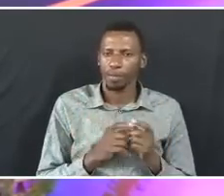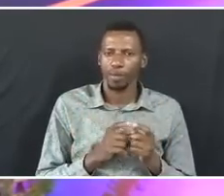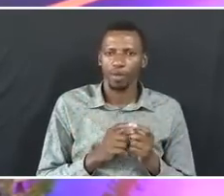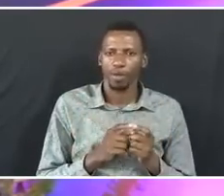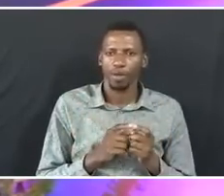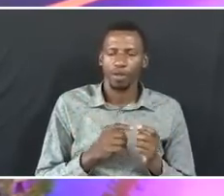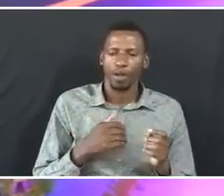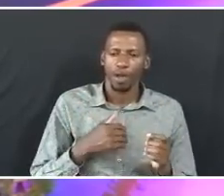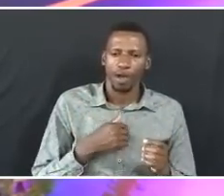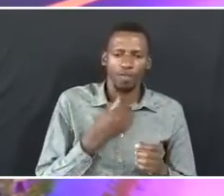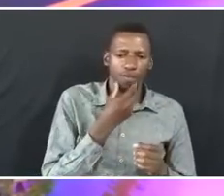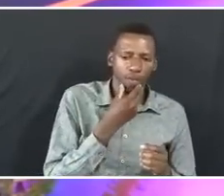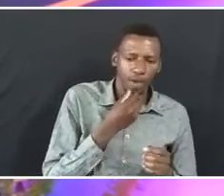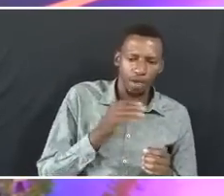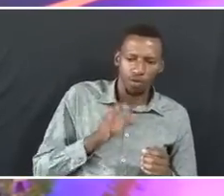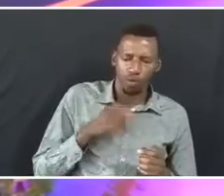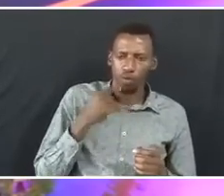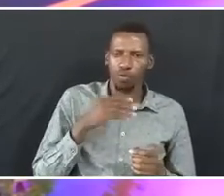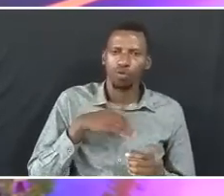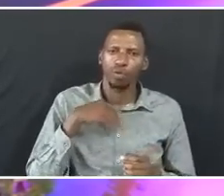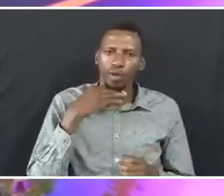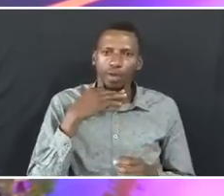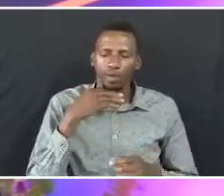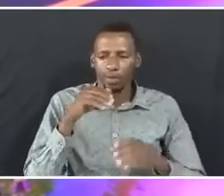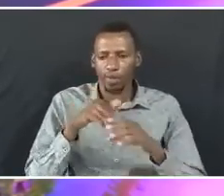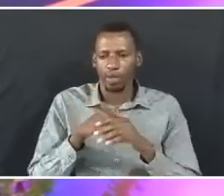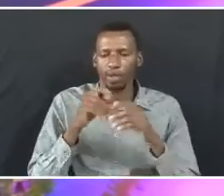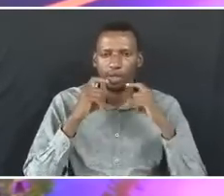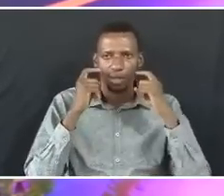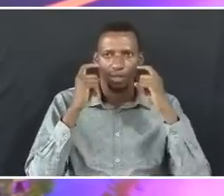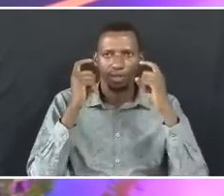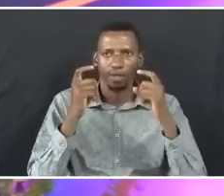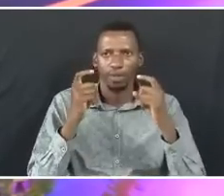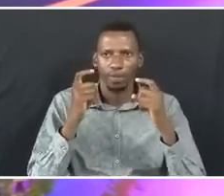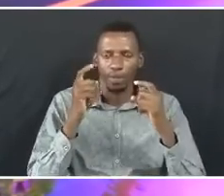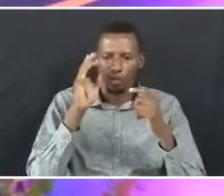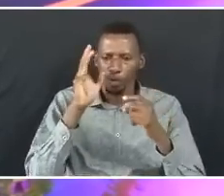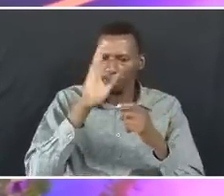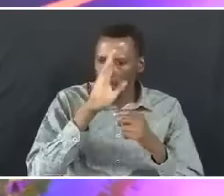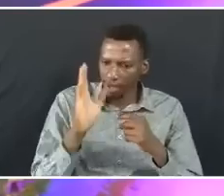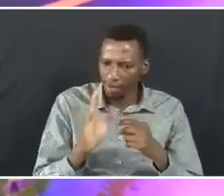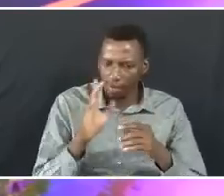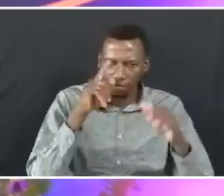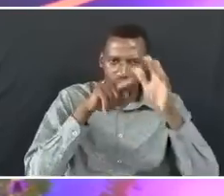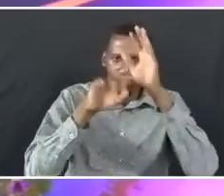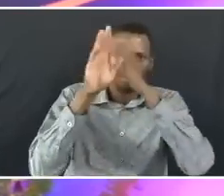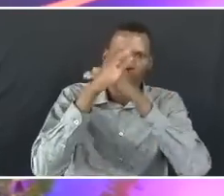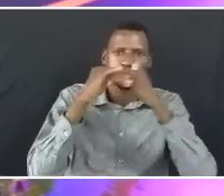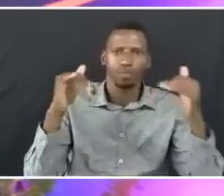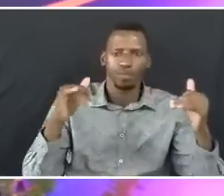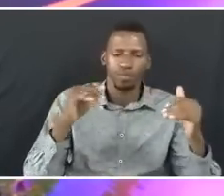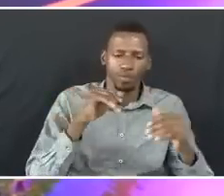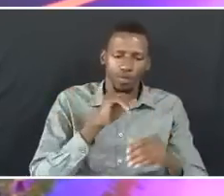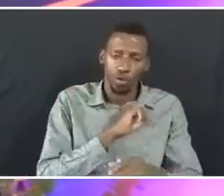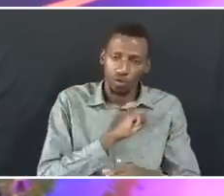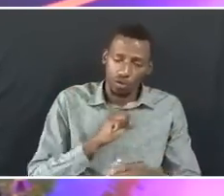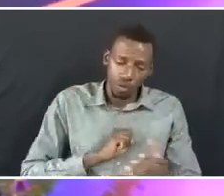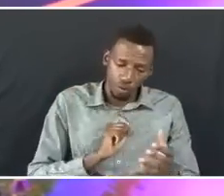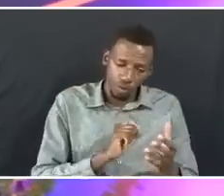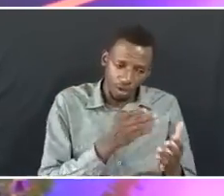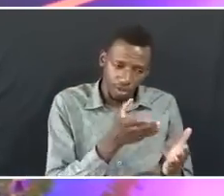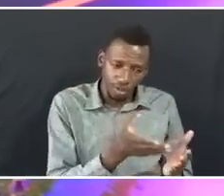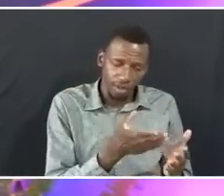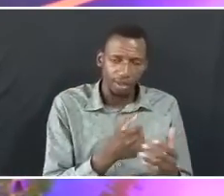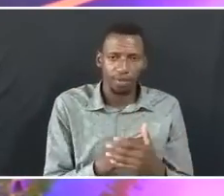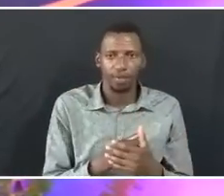influenced by Solomon. Died in sin, never to see eternity. He laments it.